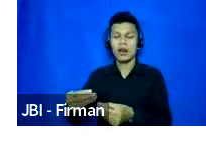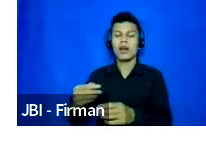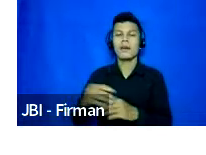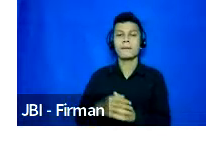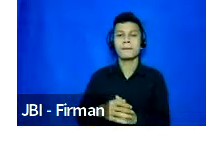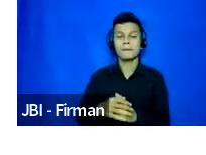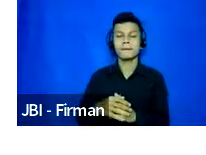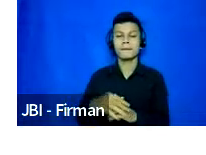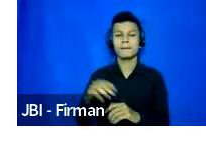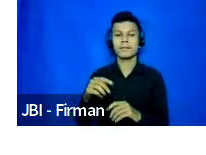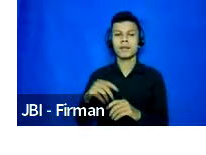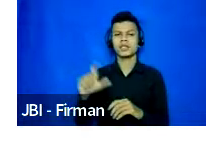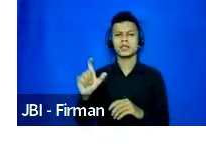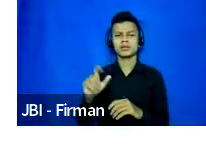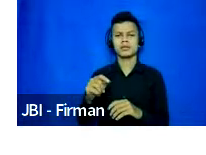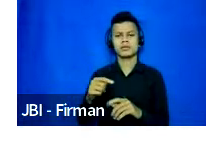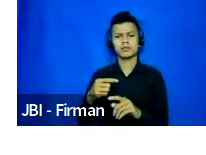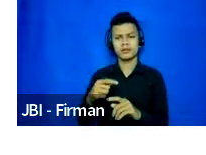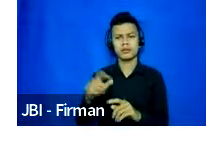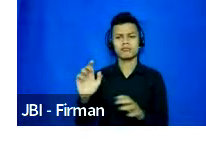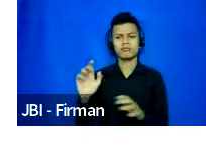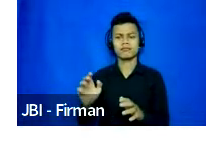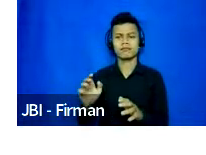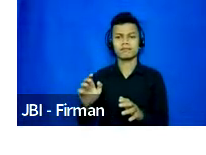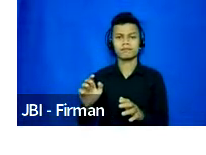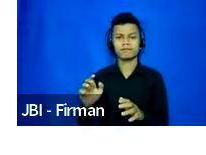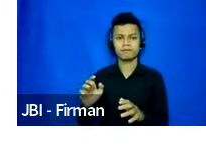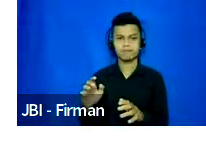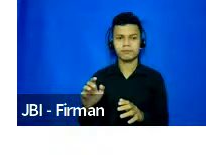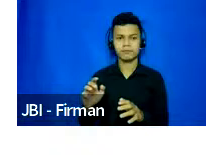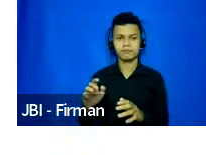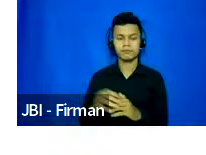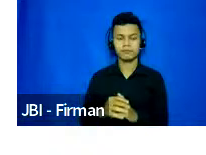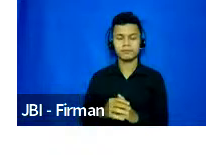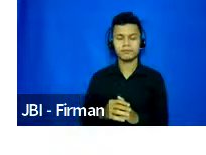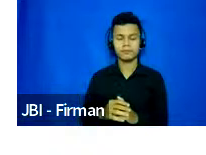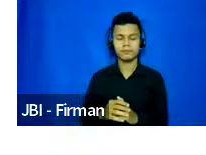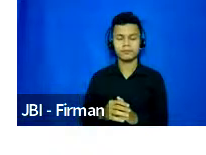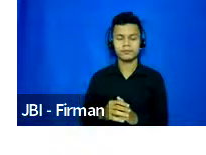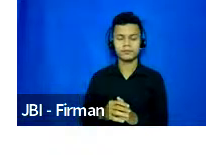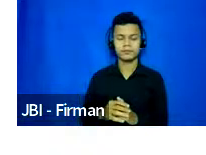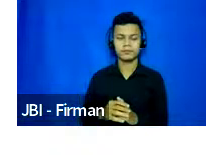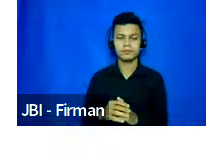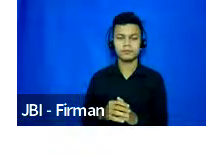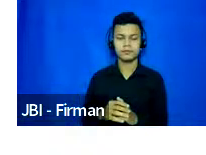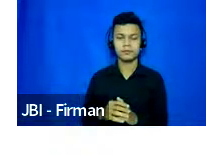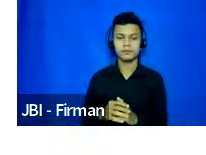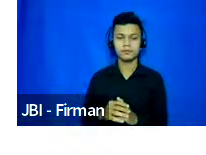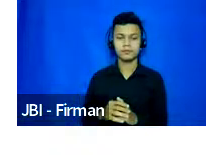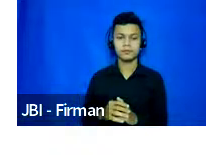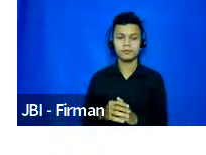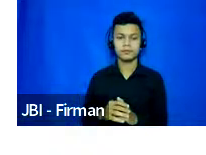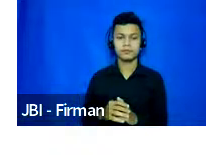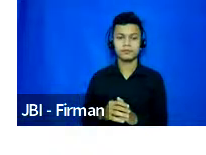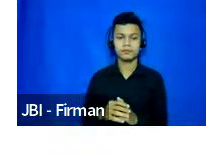to ensure that paying fines for privacy violations do not simply become a cost of doing